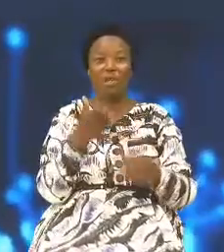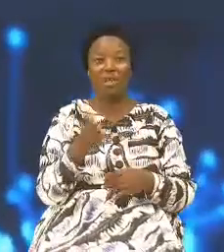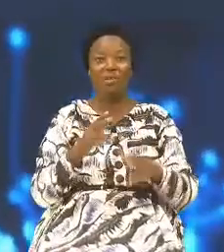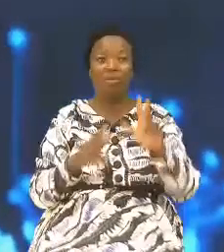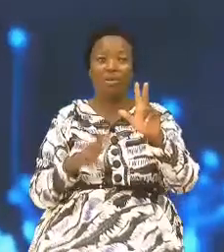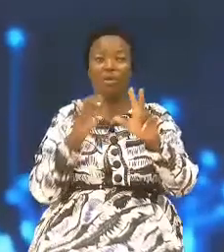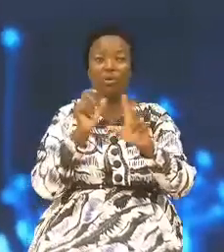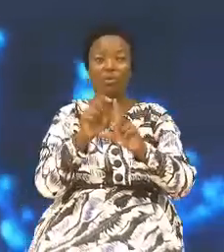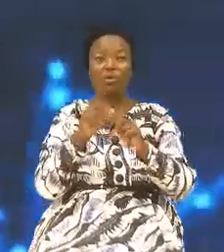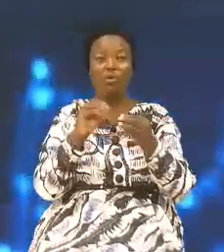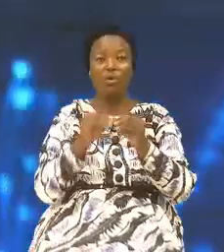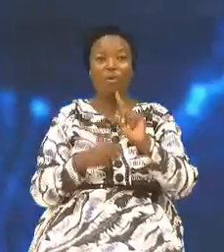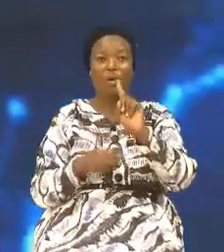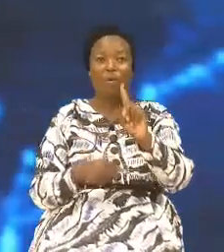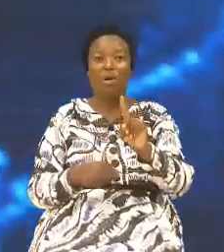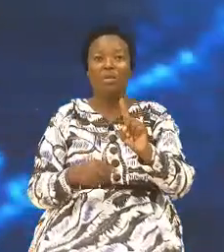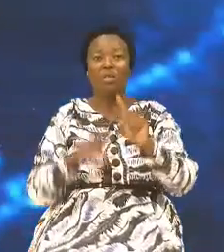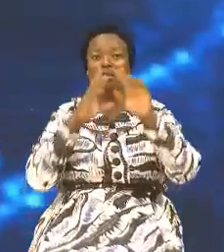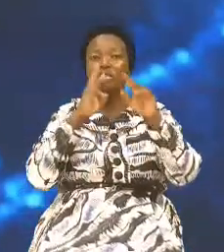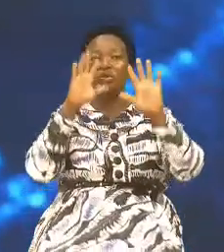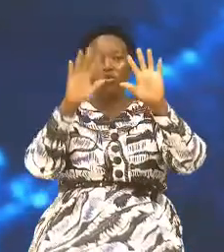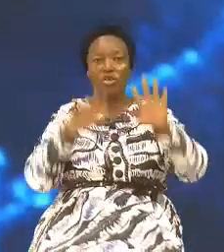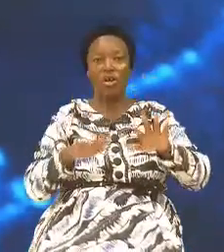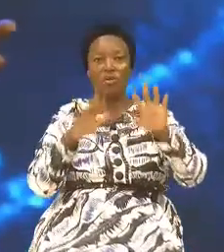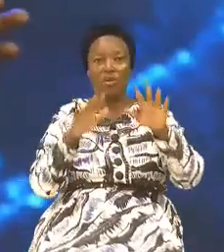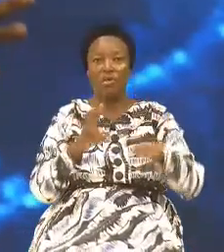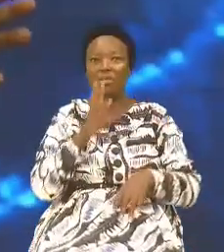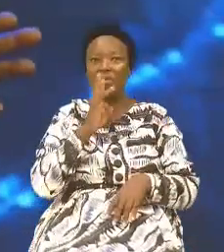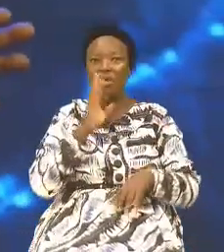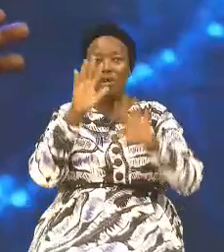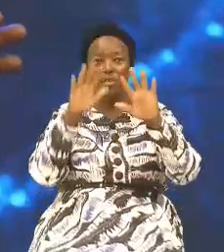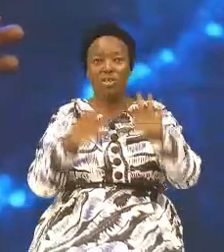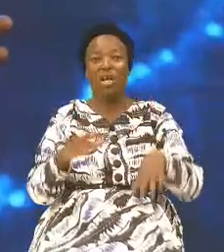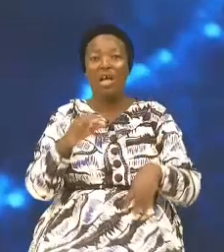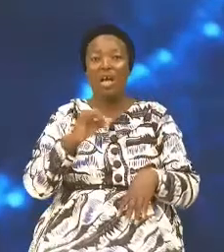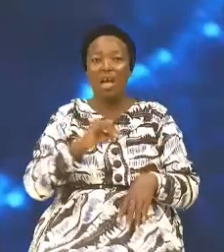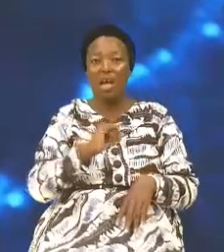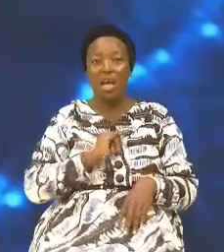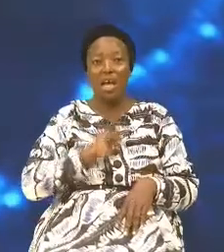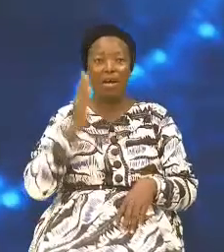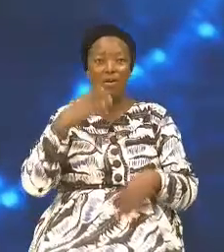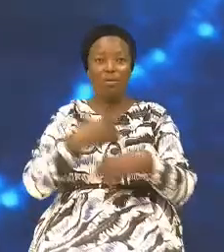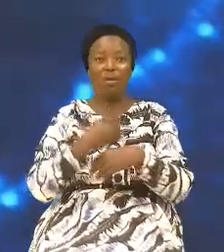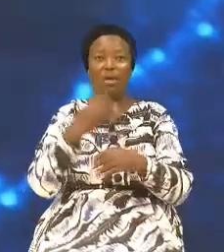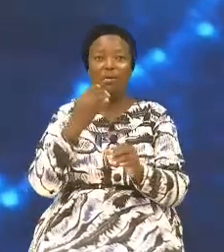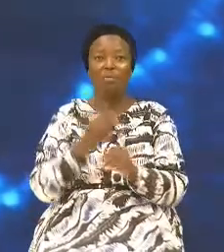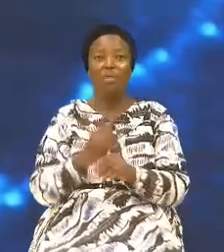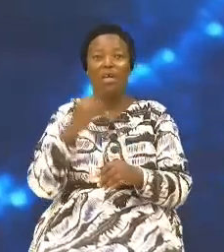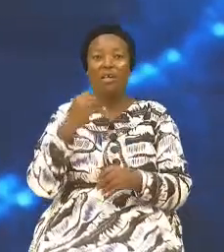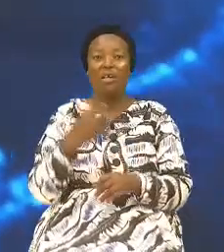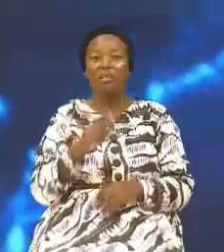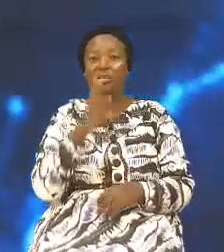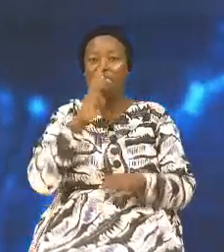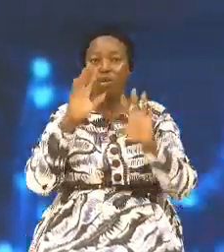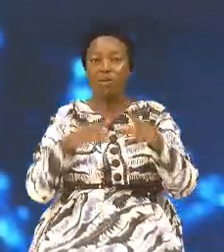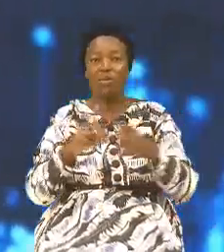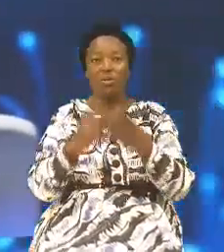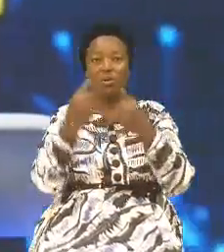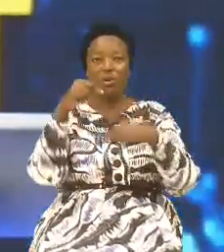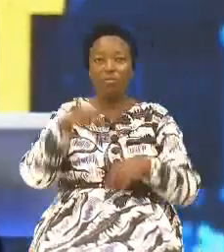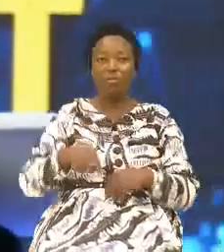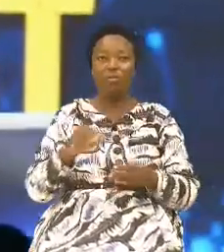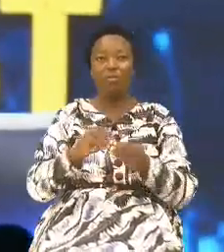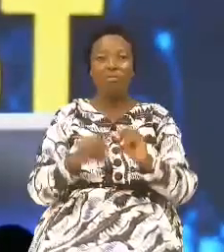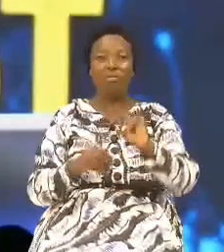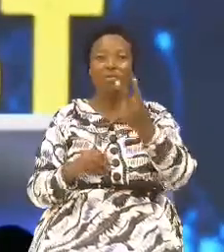Number one, shower. Shower. I will cause the shower to come down. Number two,